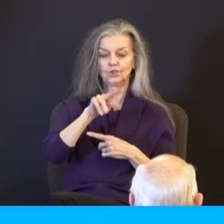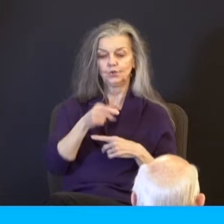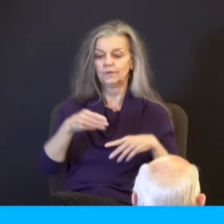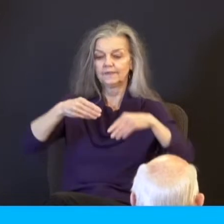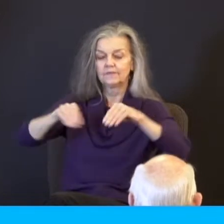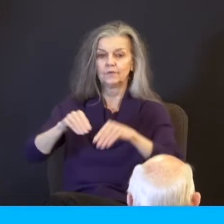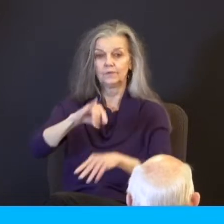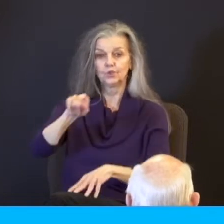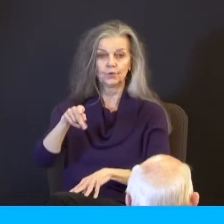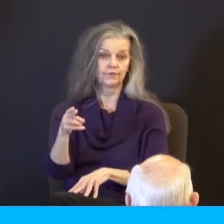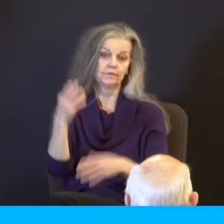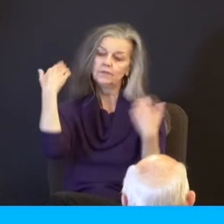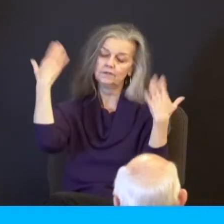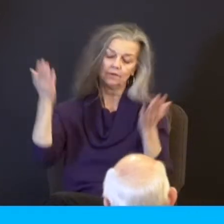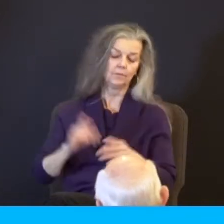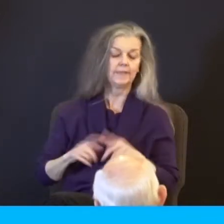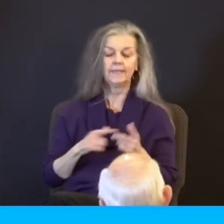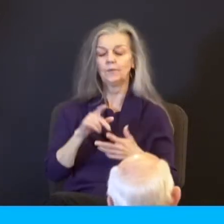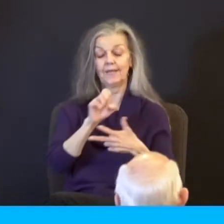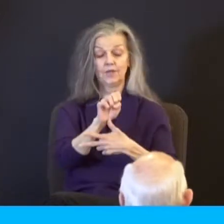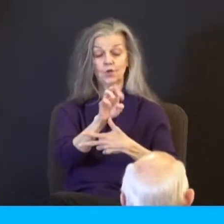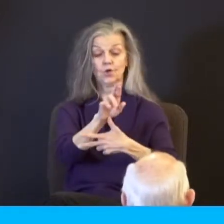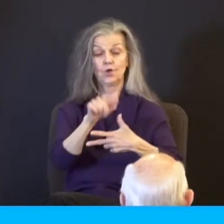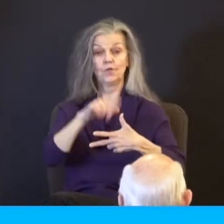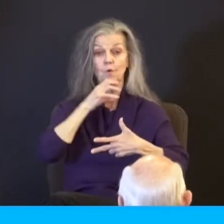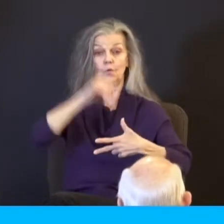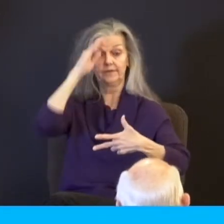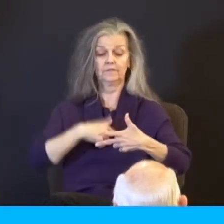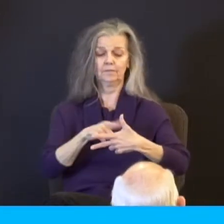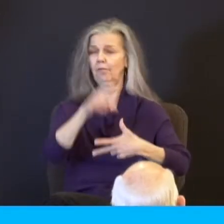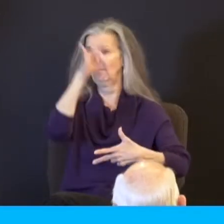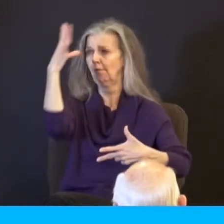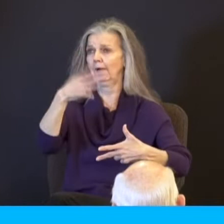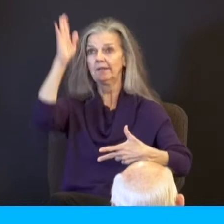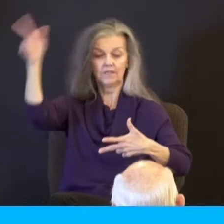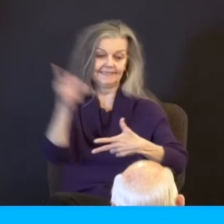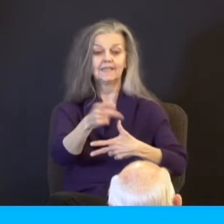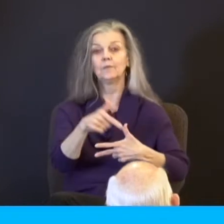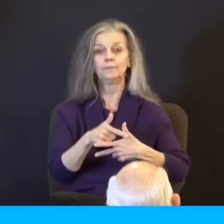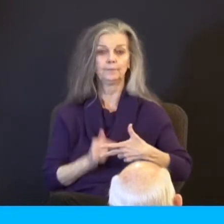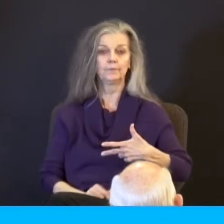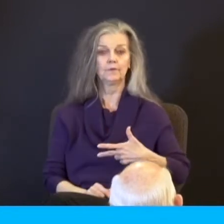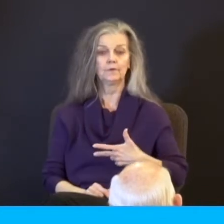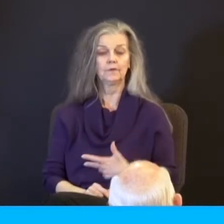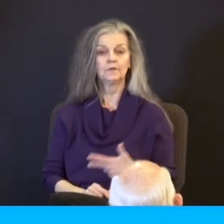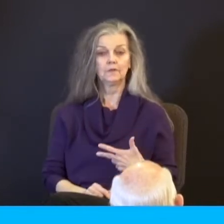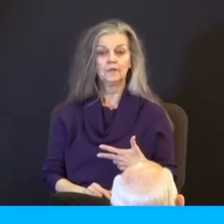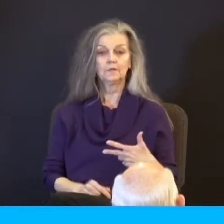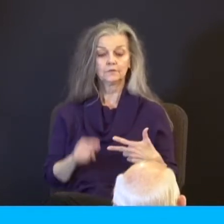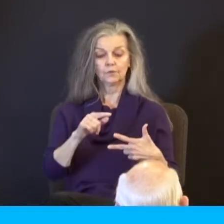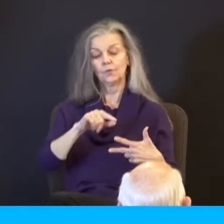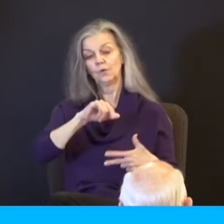reach. I don't know, we'll find out. But was wicked in the sight of the Lord, and the Lord muthed him, slew him. And